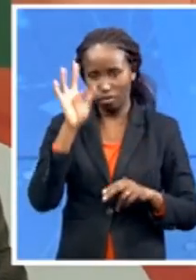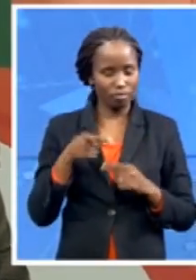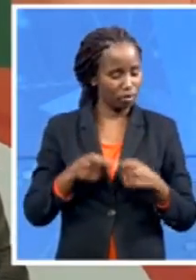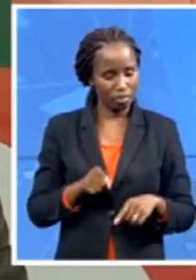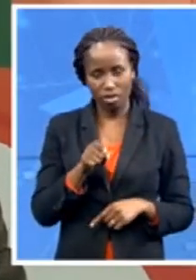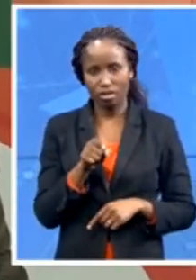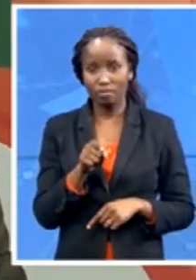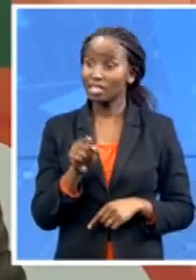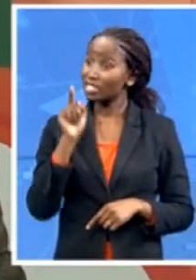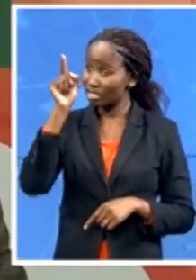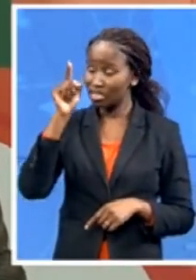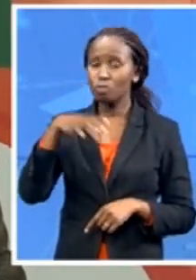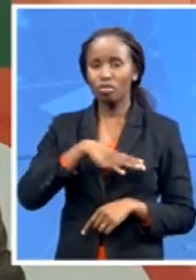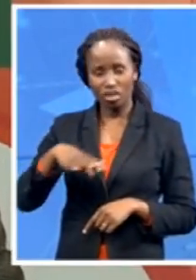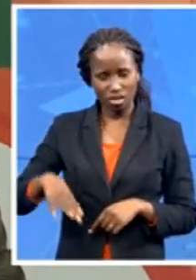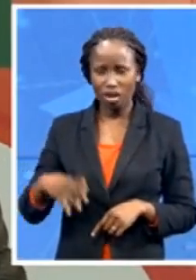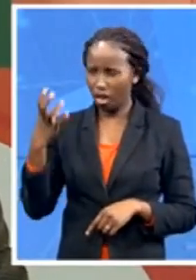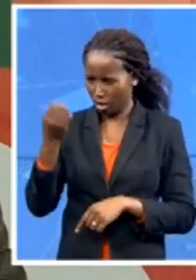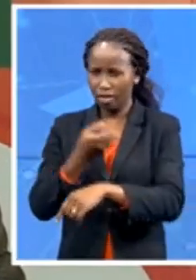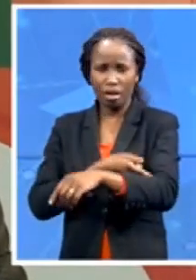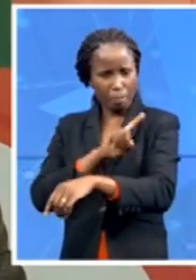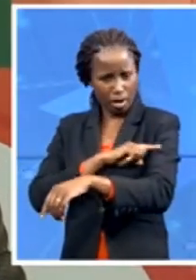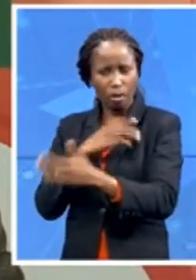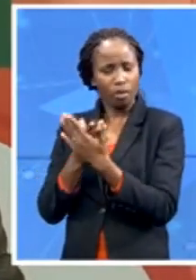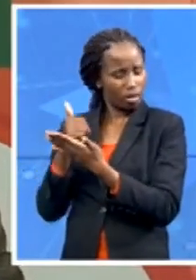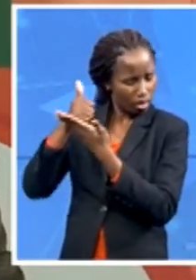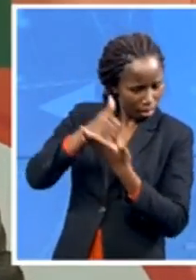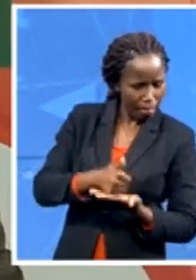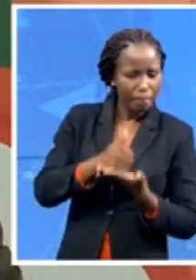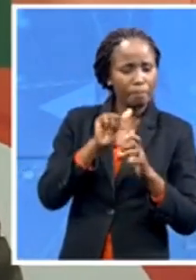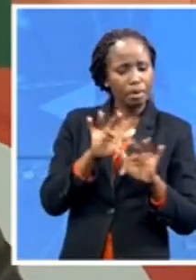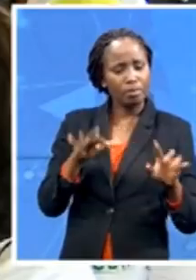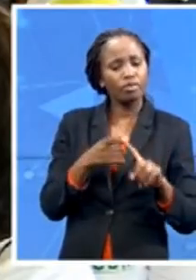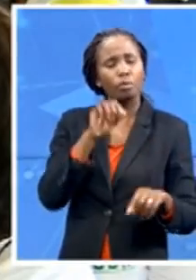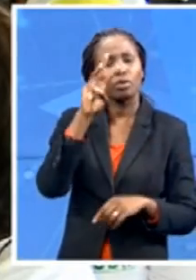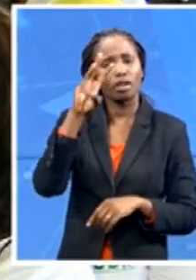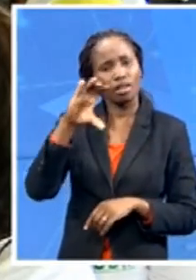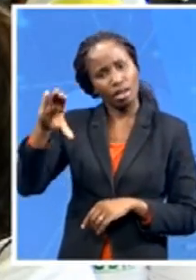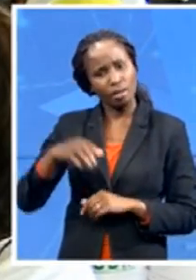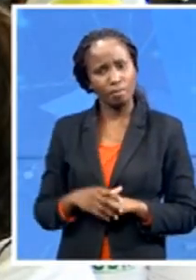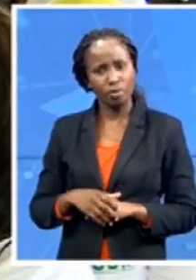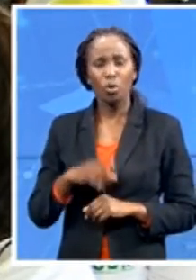on behalf of the people of Western Cape. Bahleli emgqwayibeni. Finish.